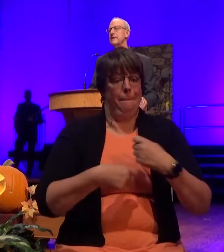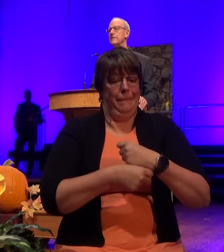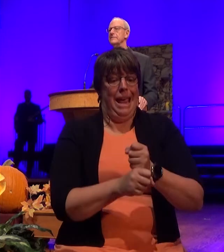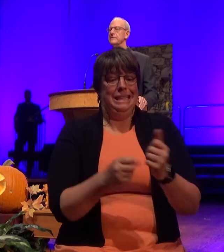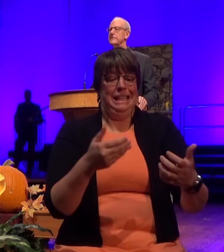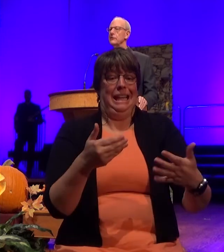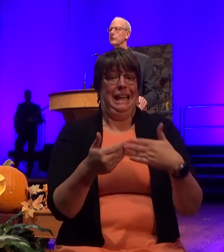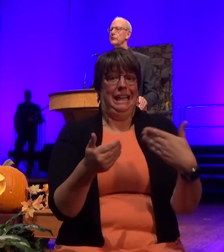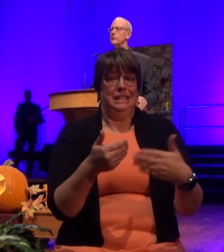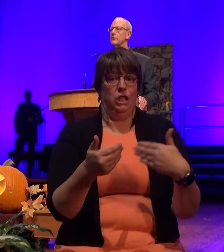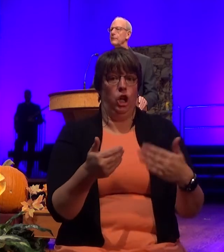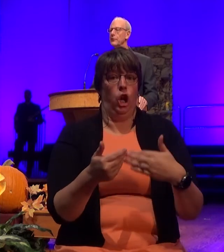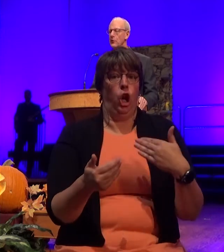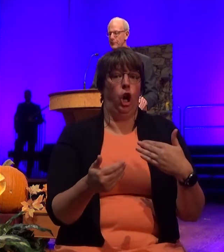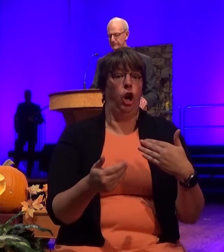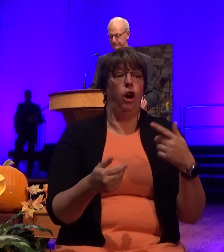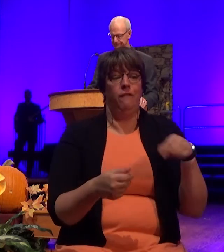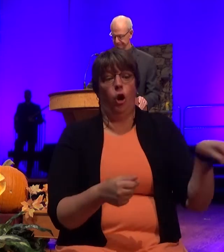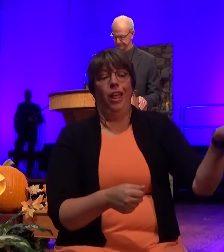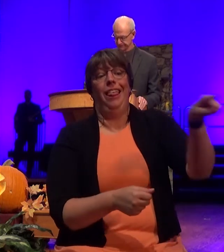us a secret or two of their own.